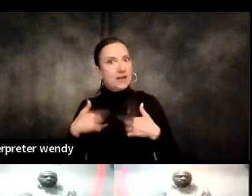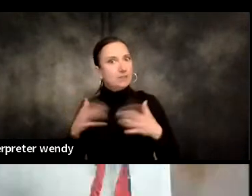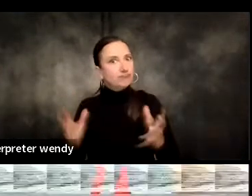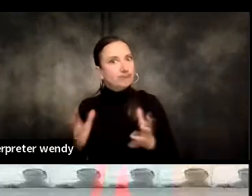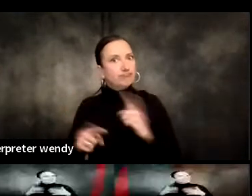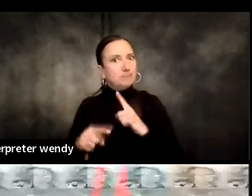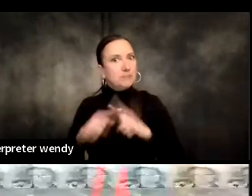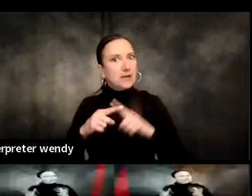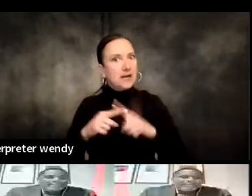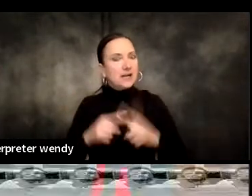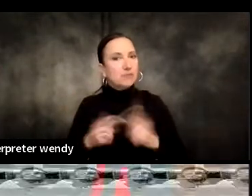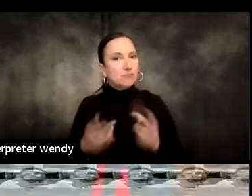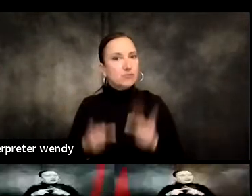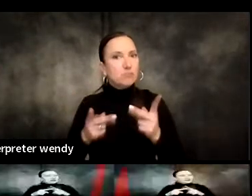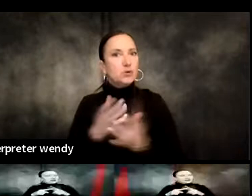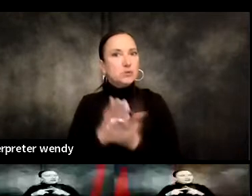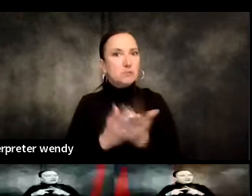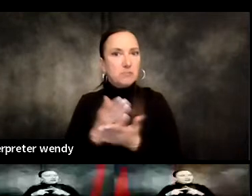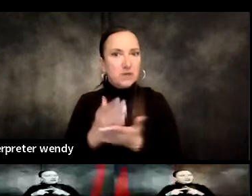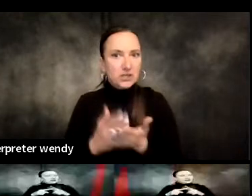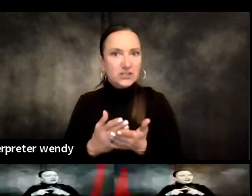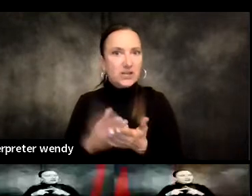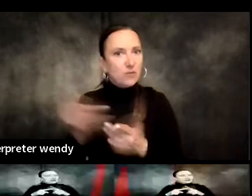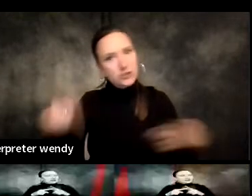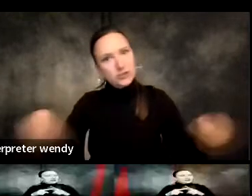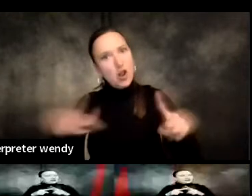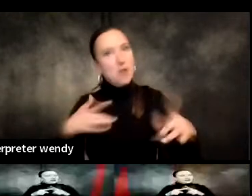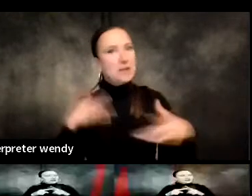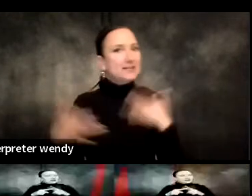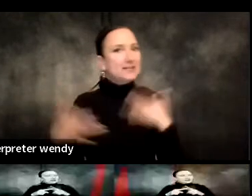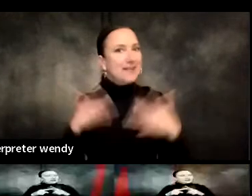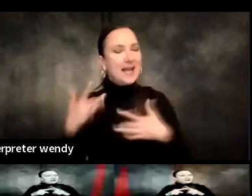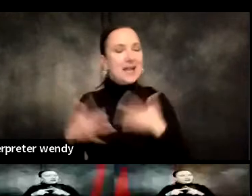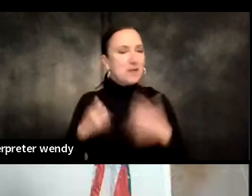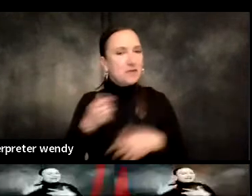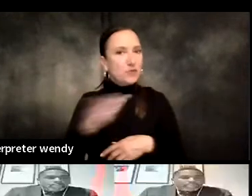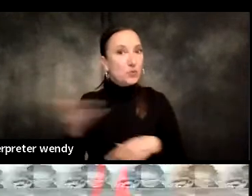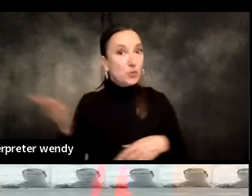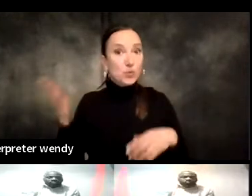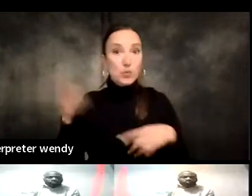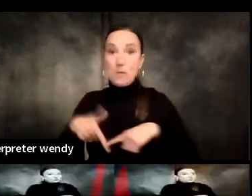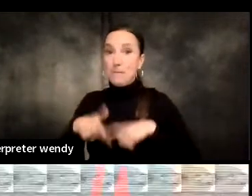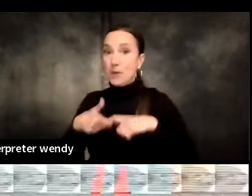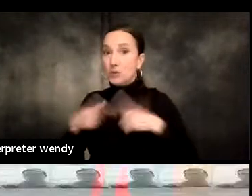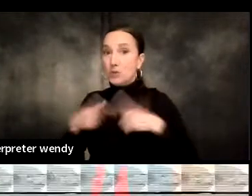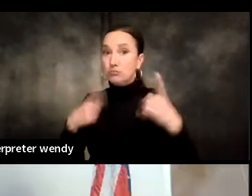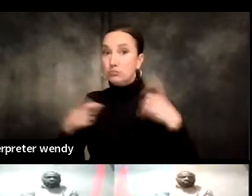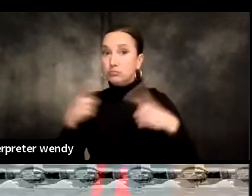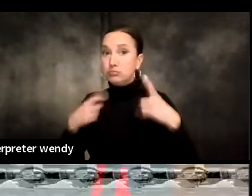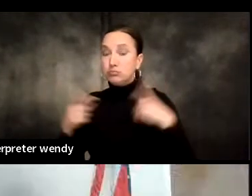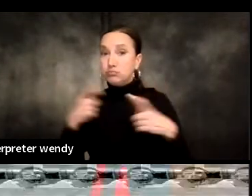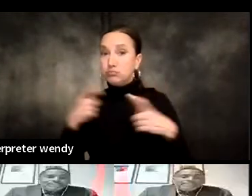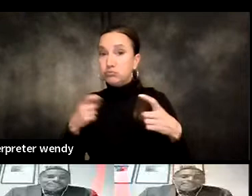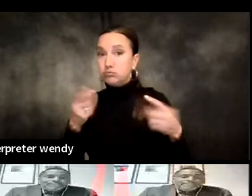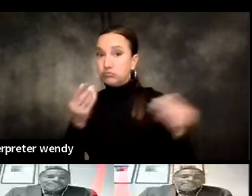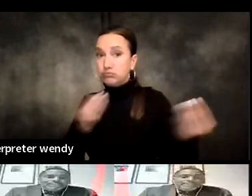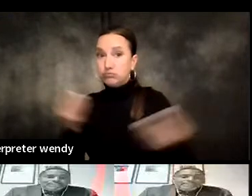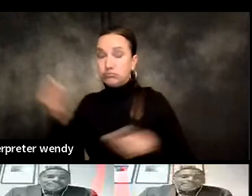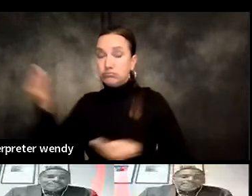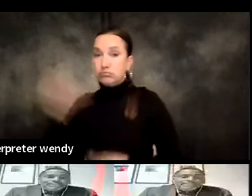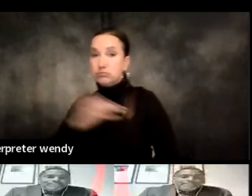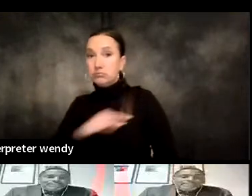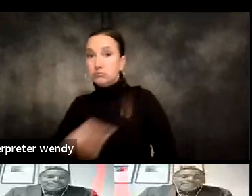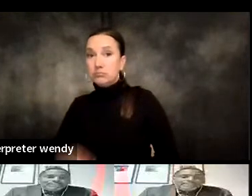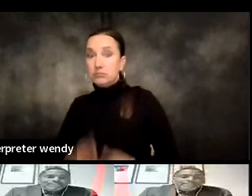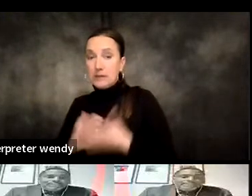proposed budget. And I think there are some things that we all can be excited about. So I'll pause there for any comments that I can relay to the mayor's budget team, and any questions